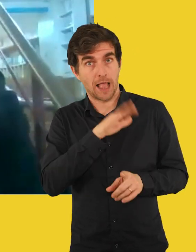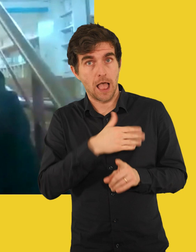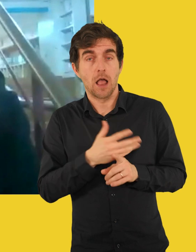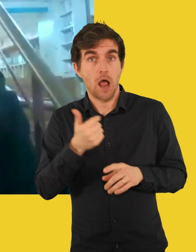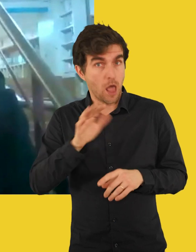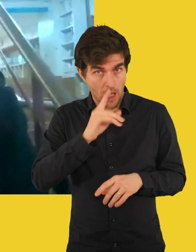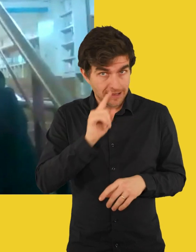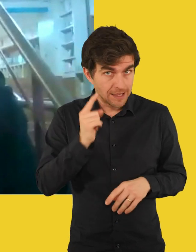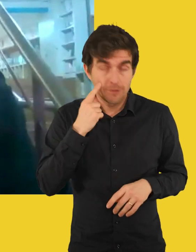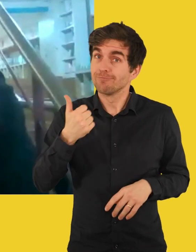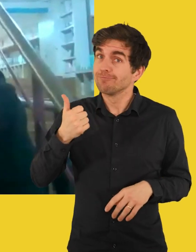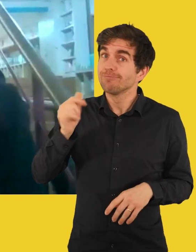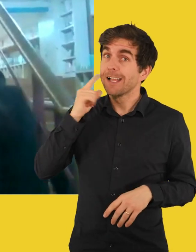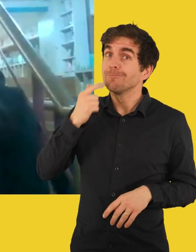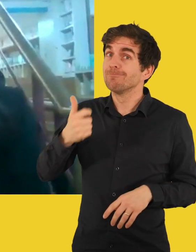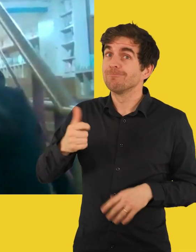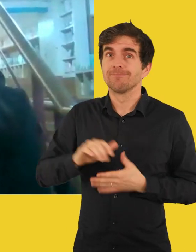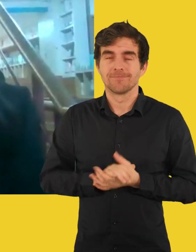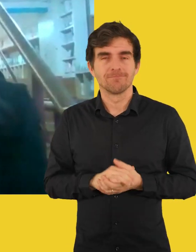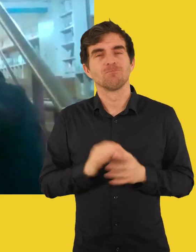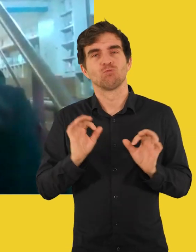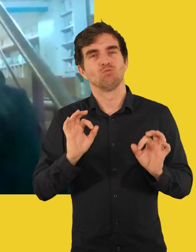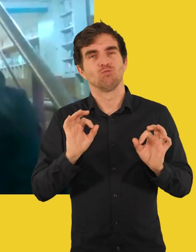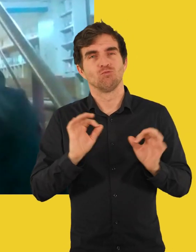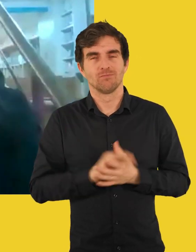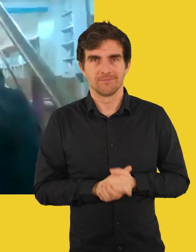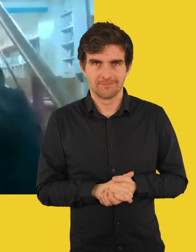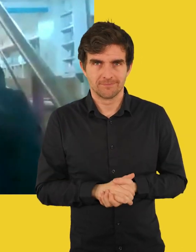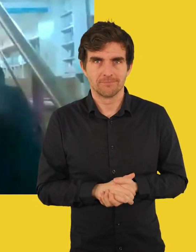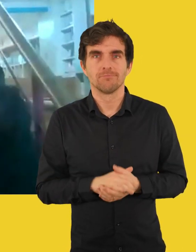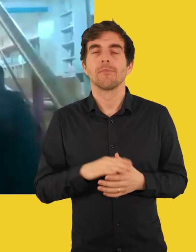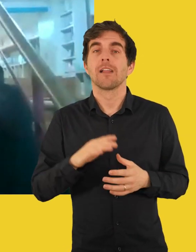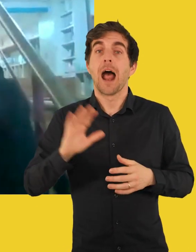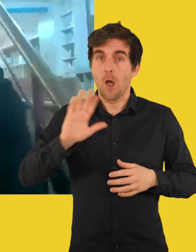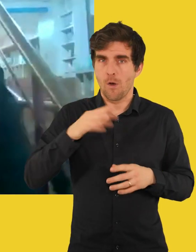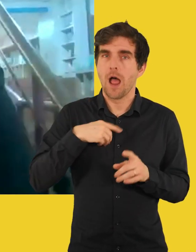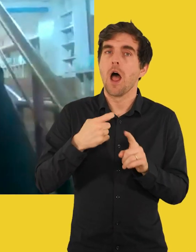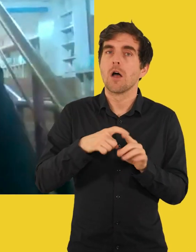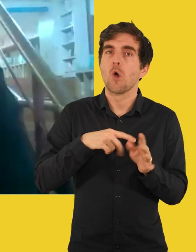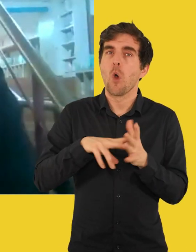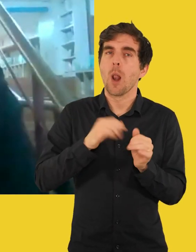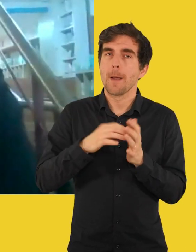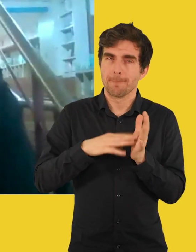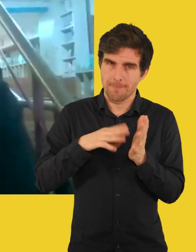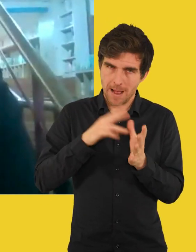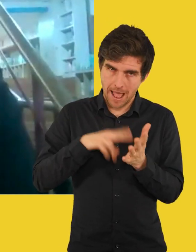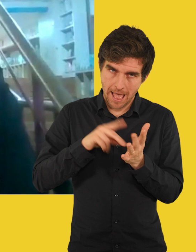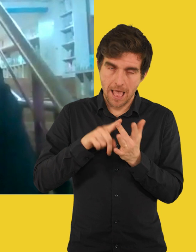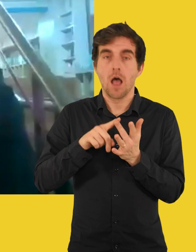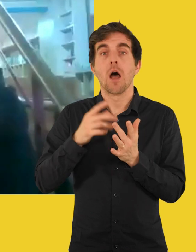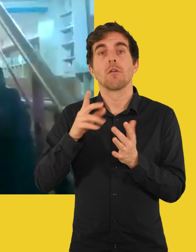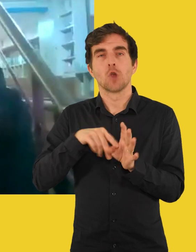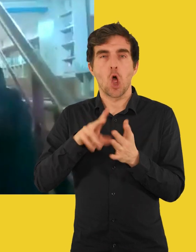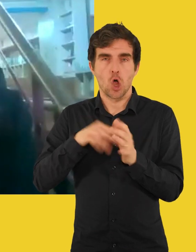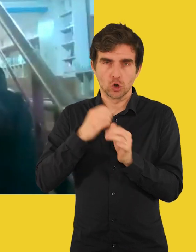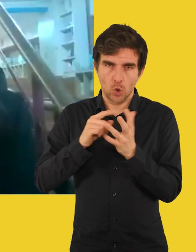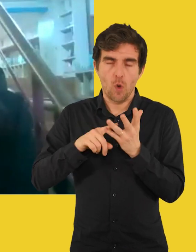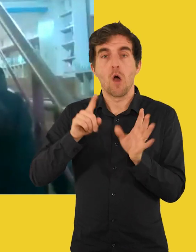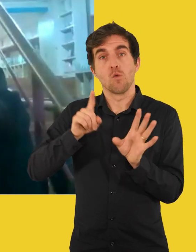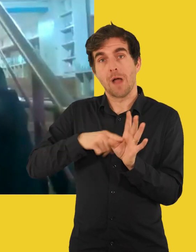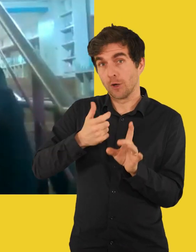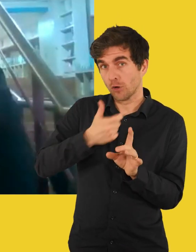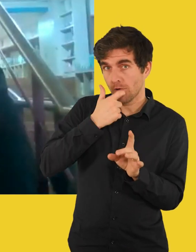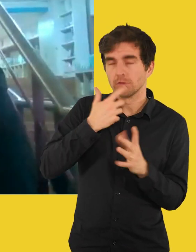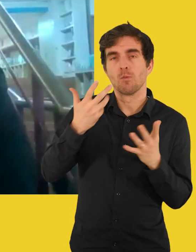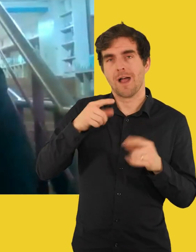today. Oh, yeah, hello. Can you hear me? Yes. Okay. Hello, I'm Kyung Min Lee from Doughnut Economics Coalition,